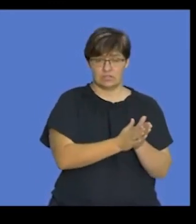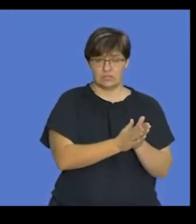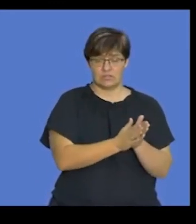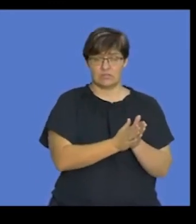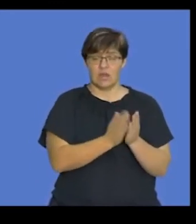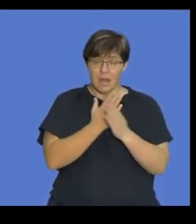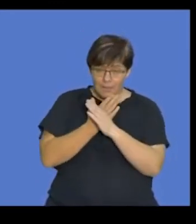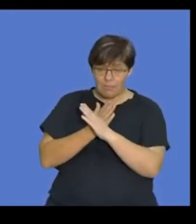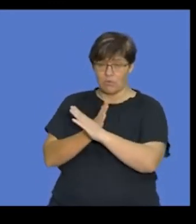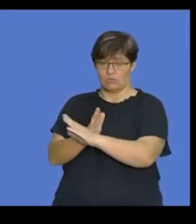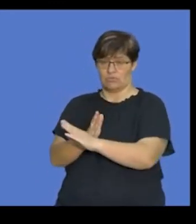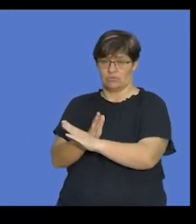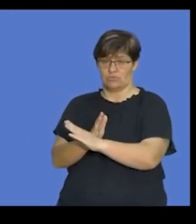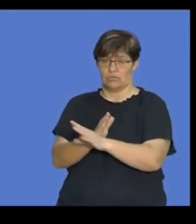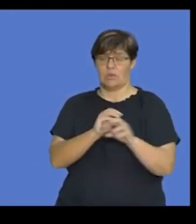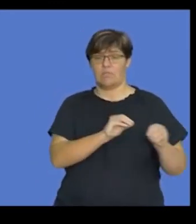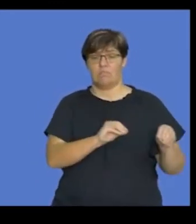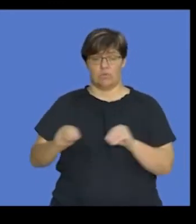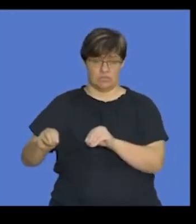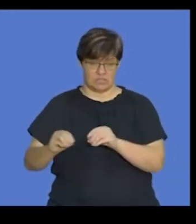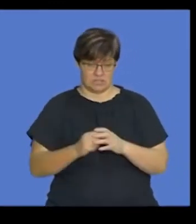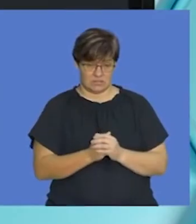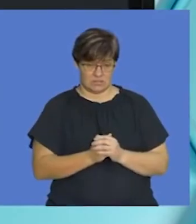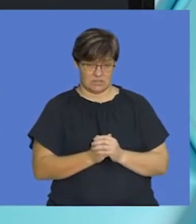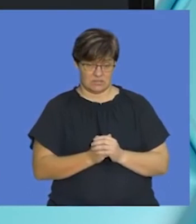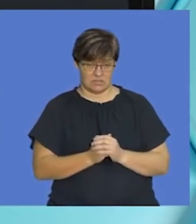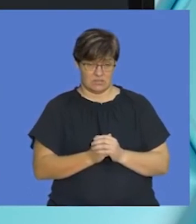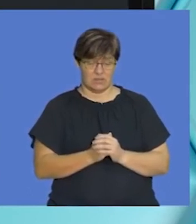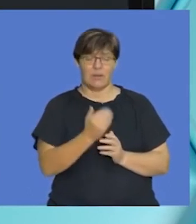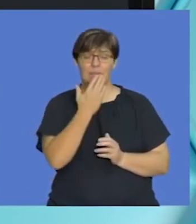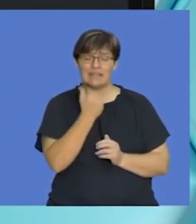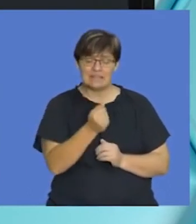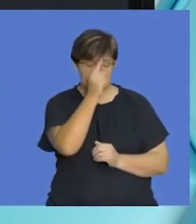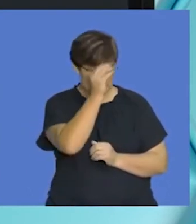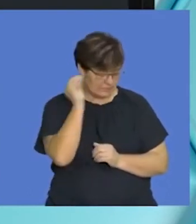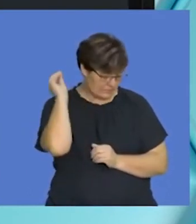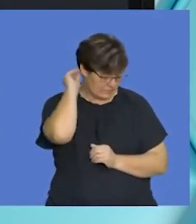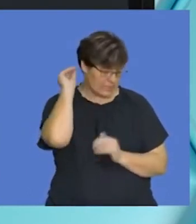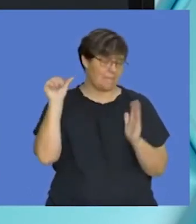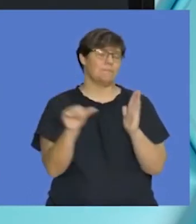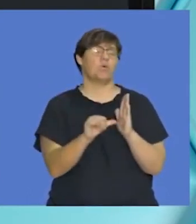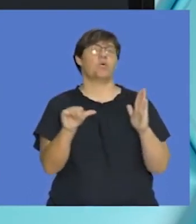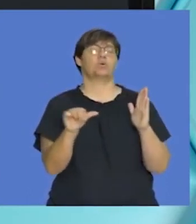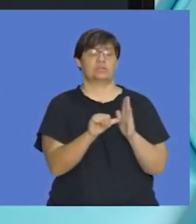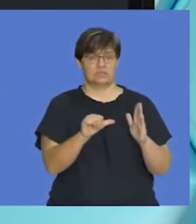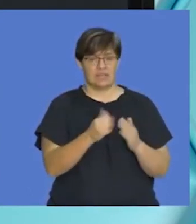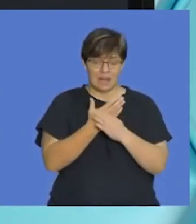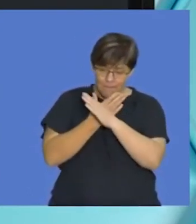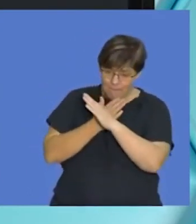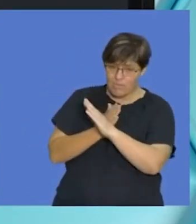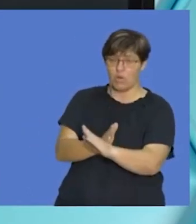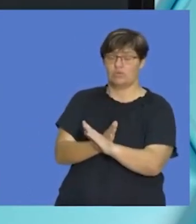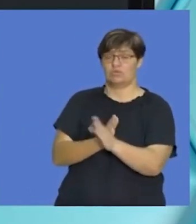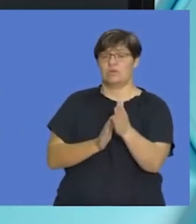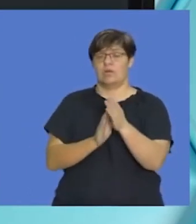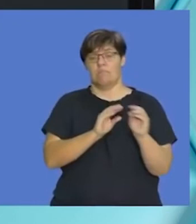opposes motion. Please, that's the important thing. It opposes